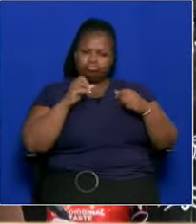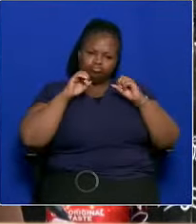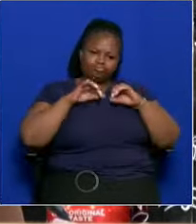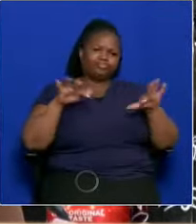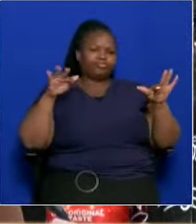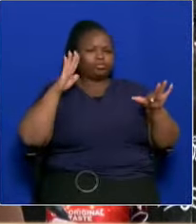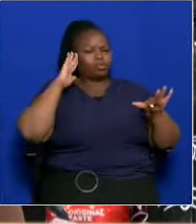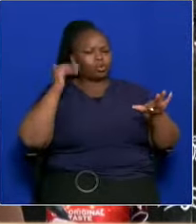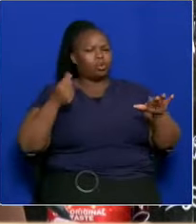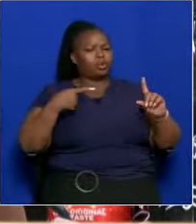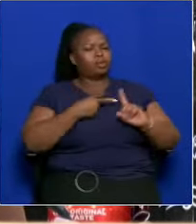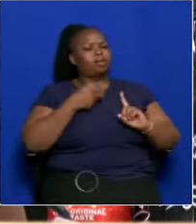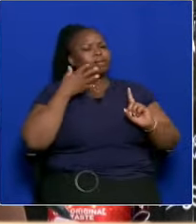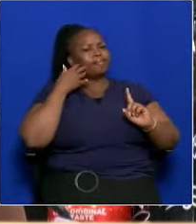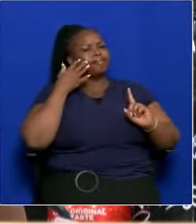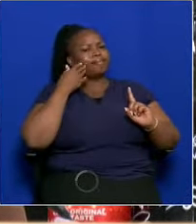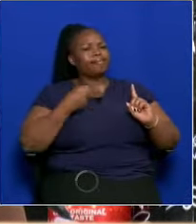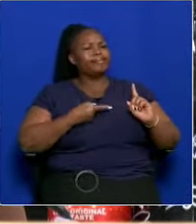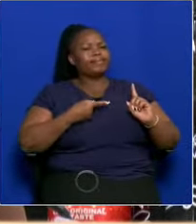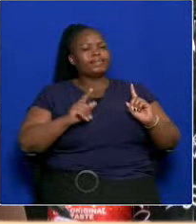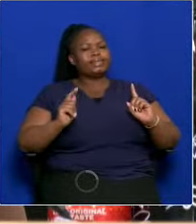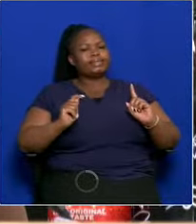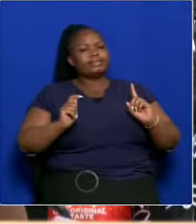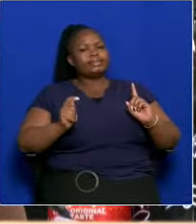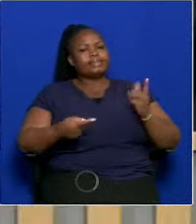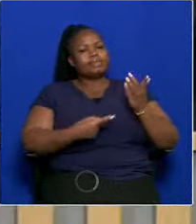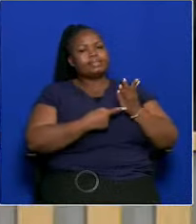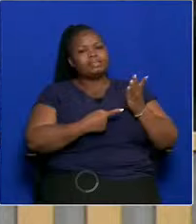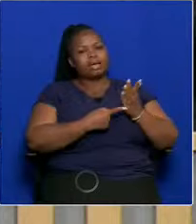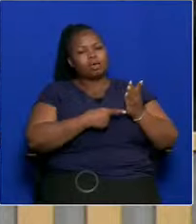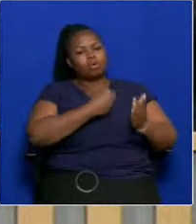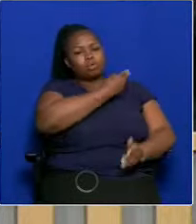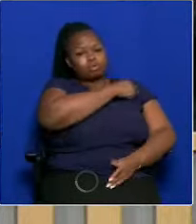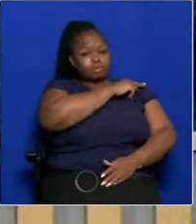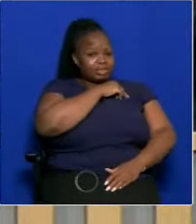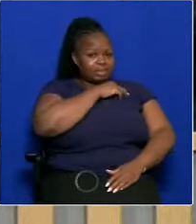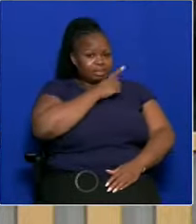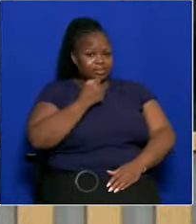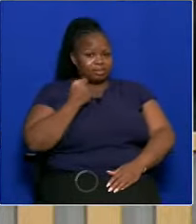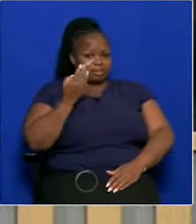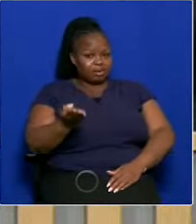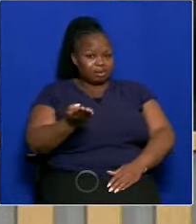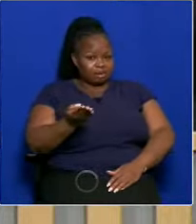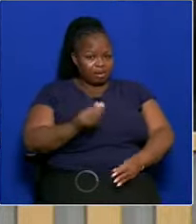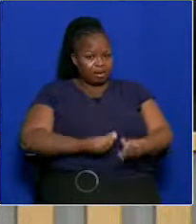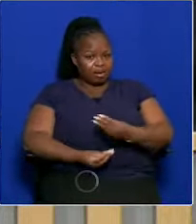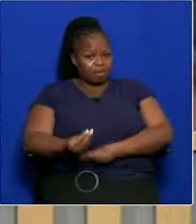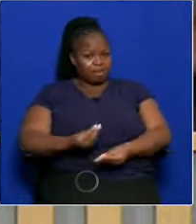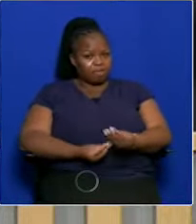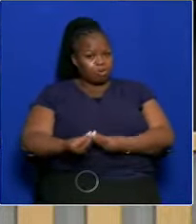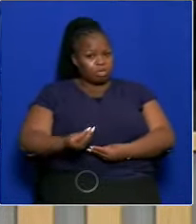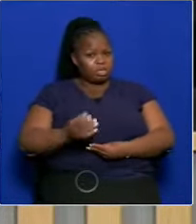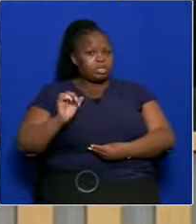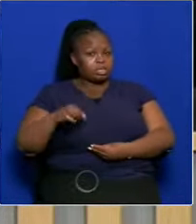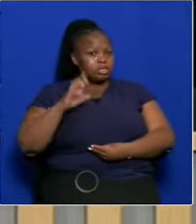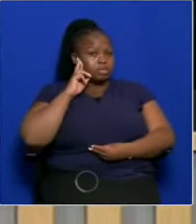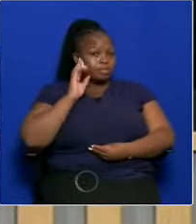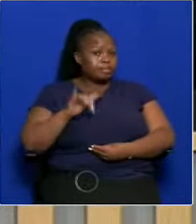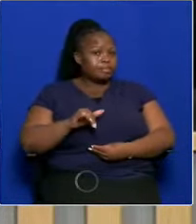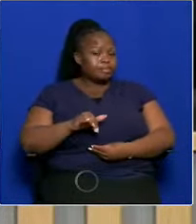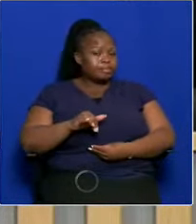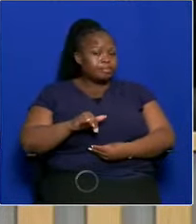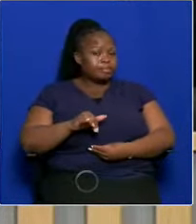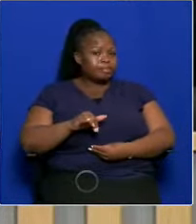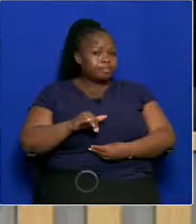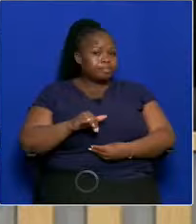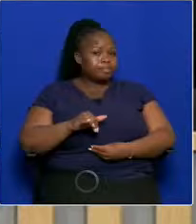was implicated in the Tembisa Hospital's tender fraud. Recall that? No,